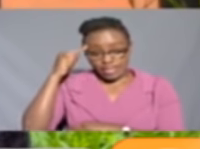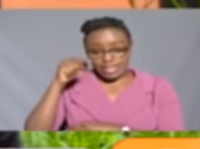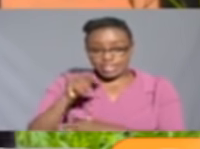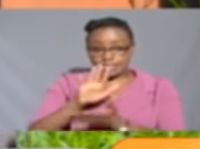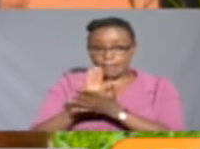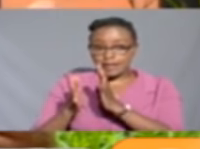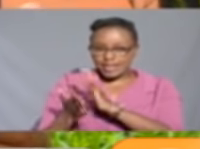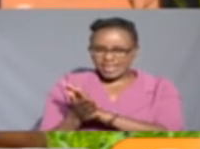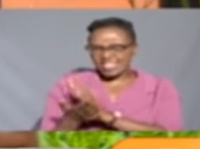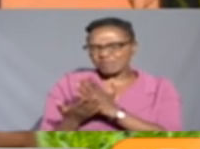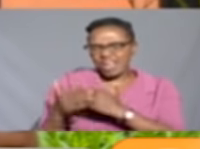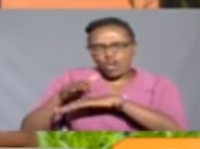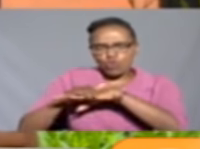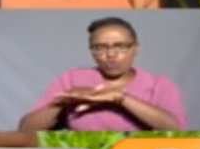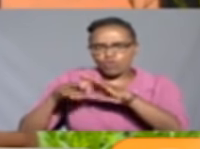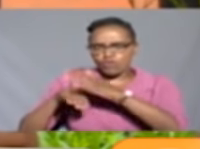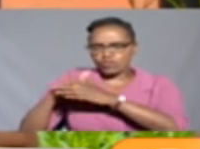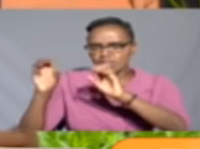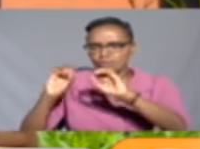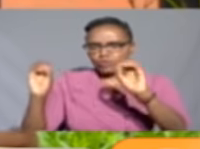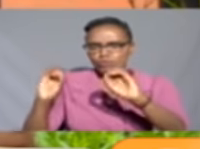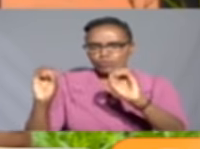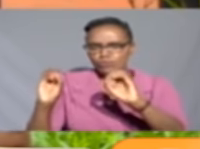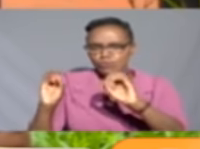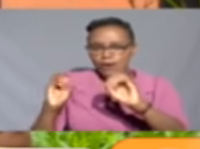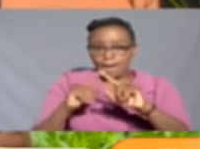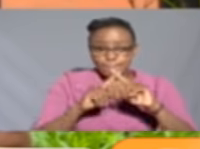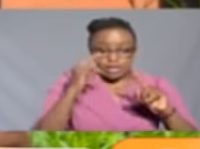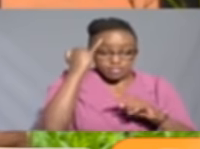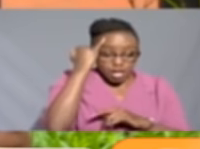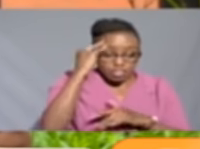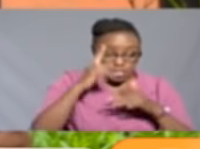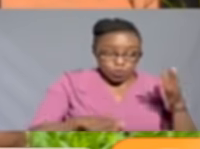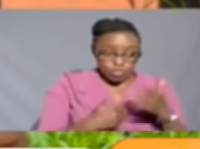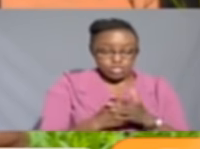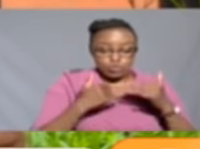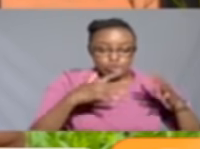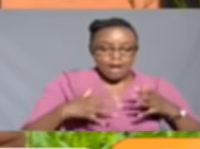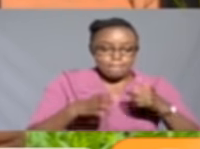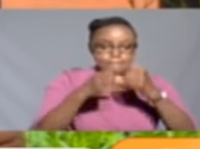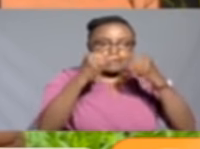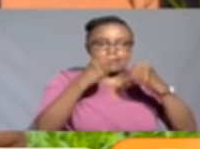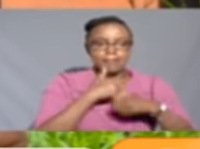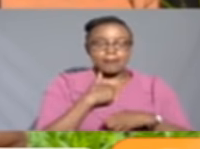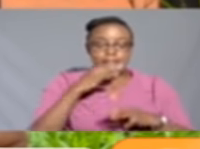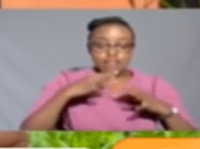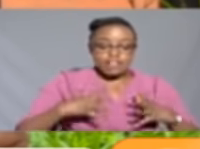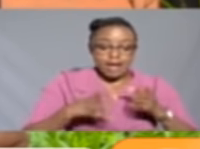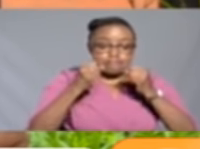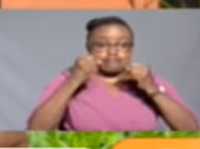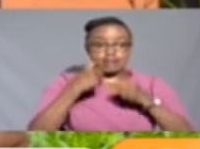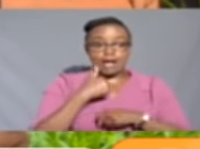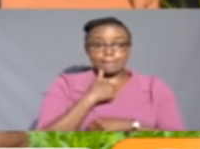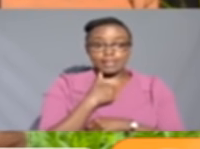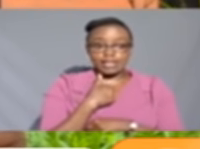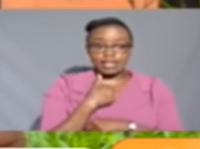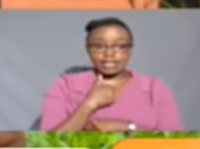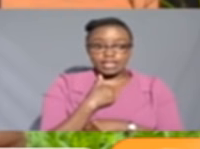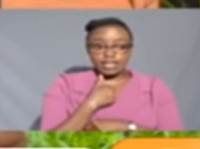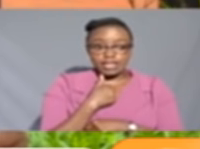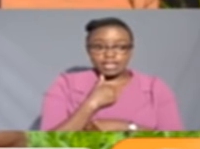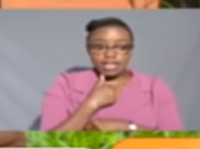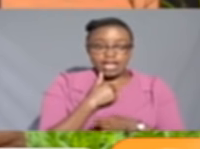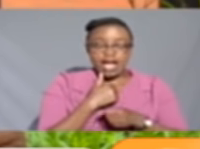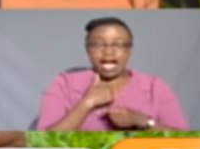became inconvenient. But the idea was to abduct me, and had they abducted me